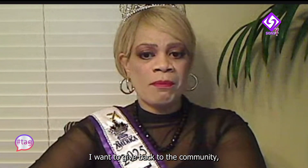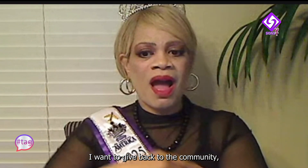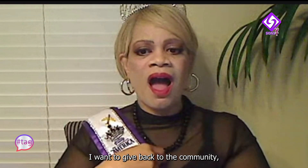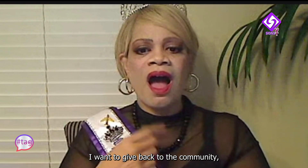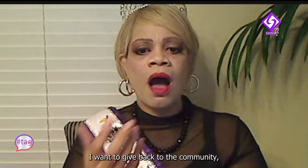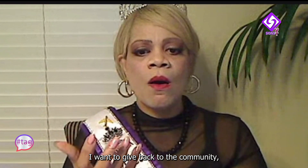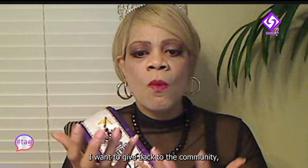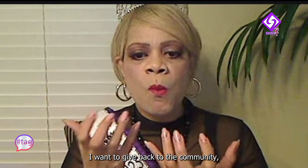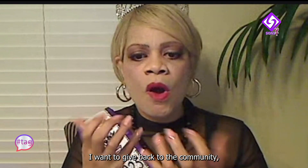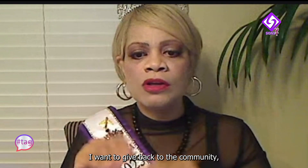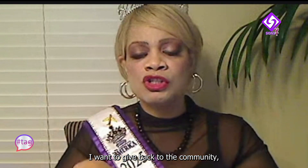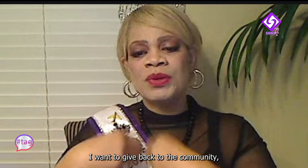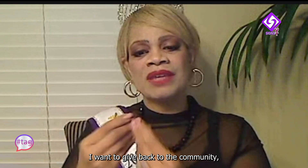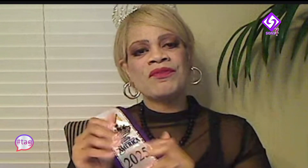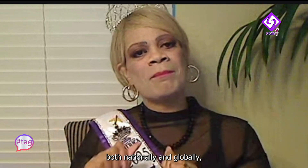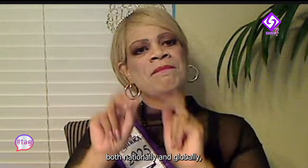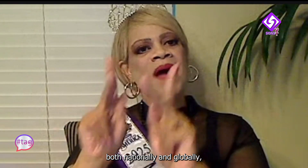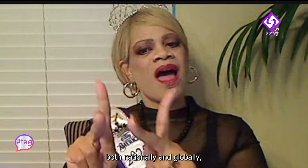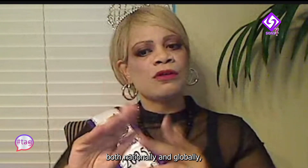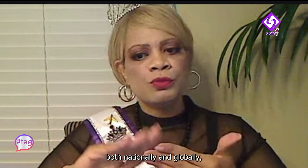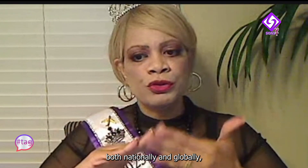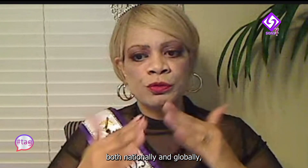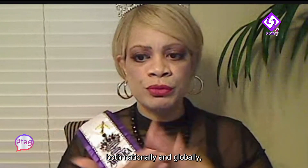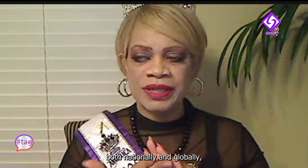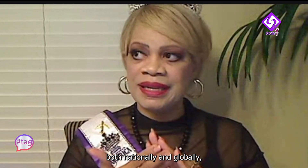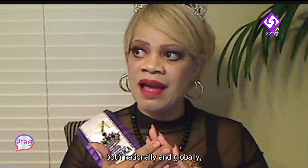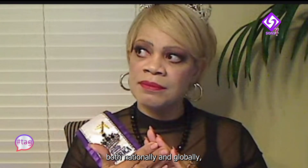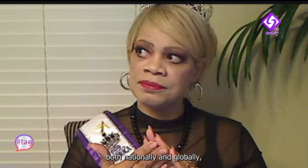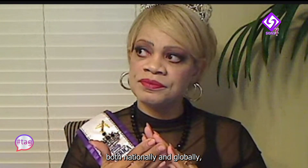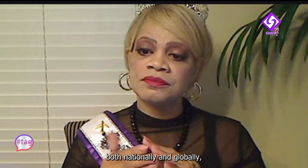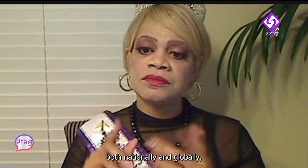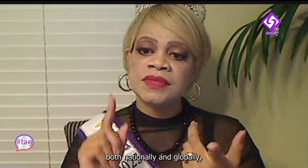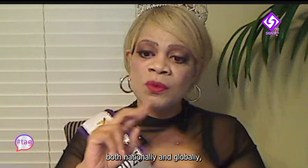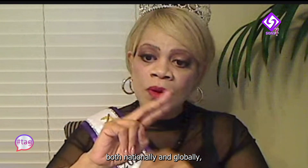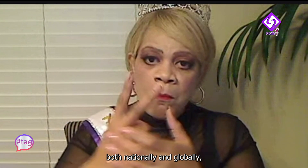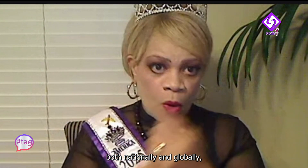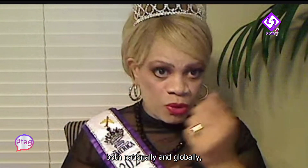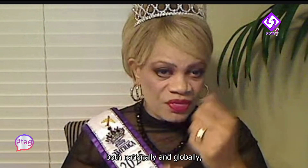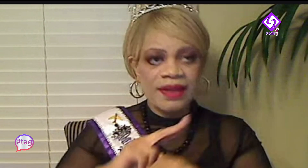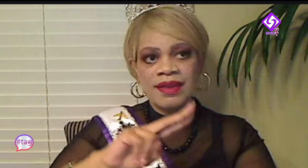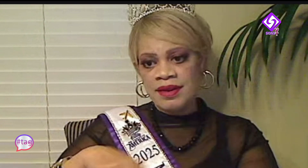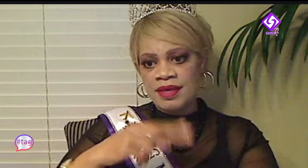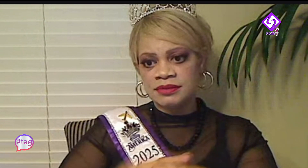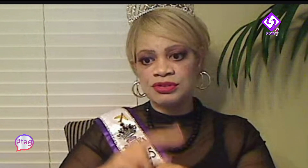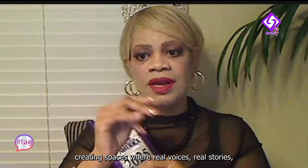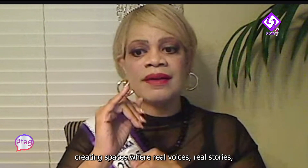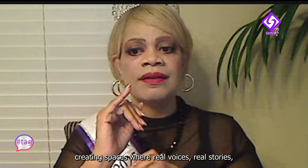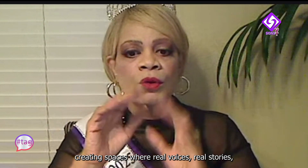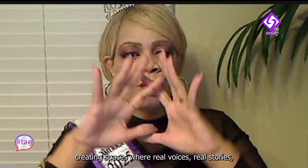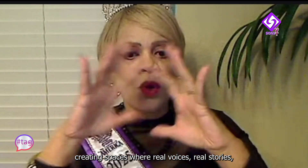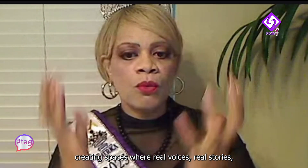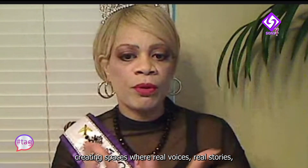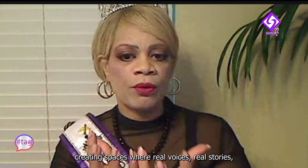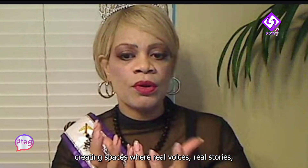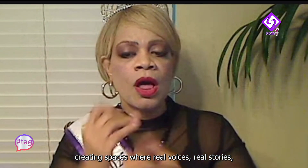give back to the community, both nationally and globally,